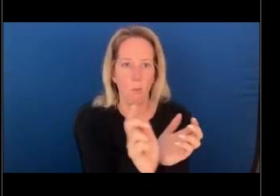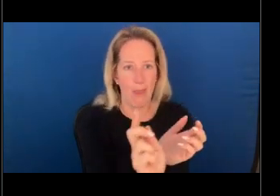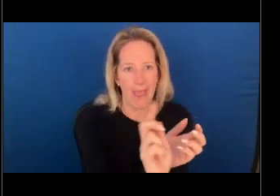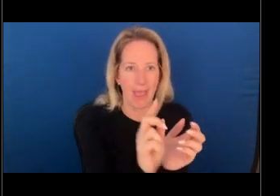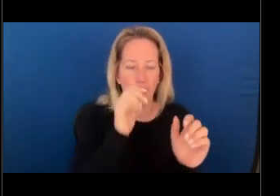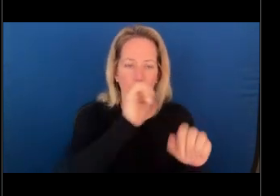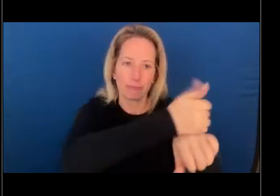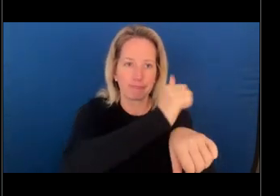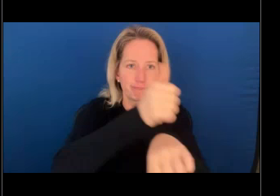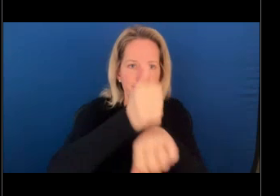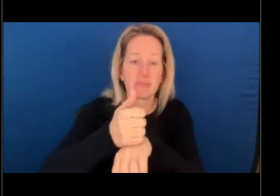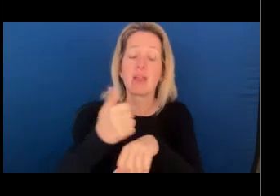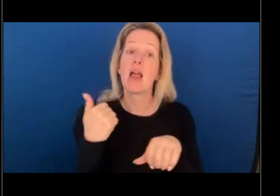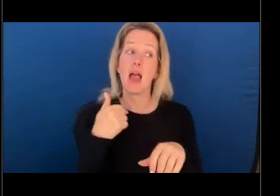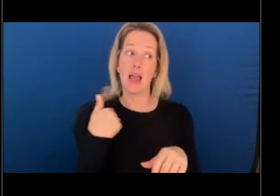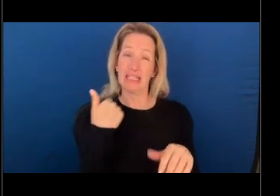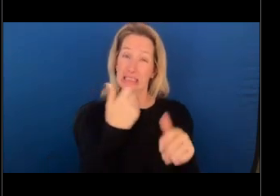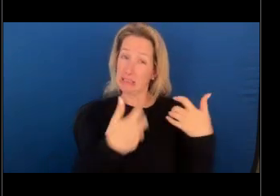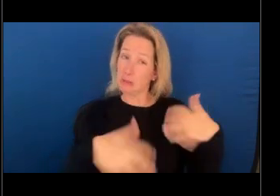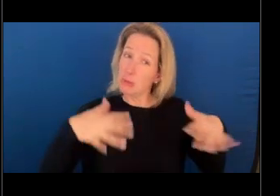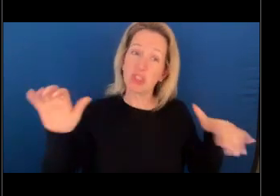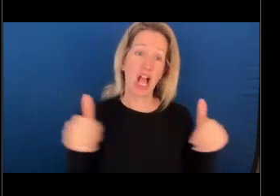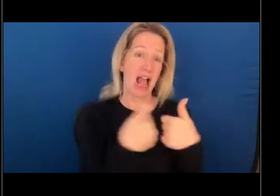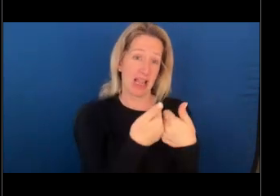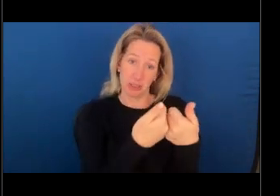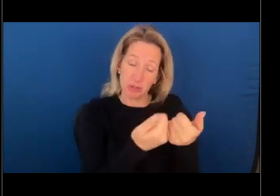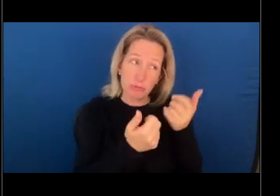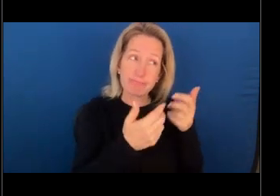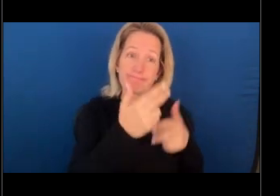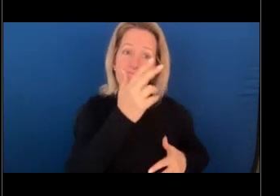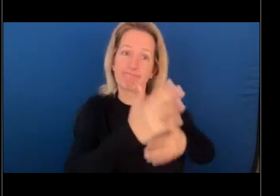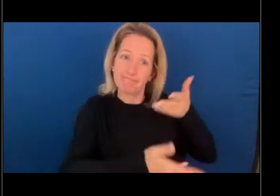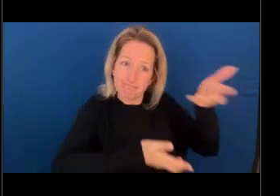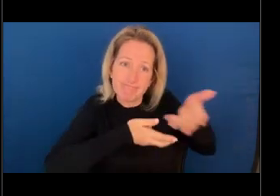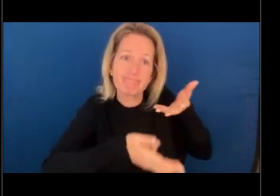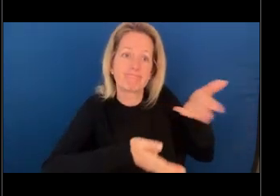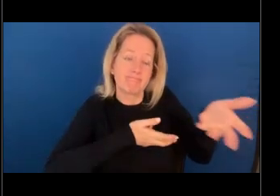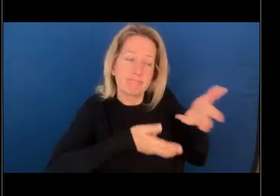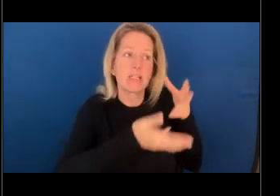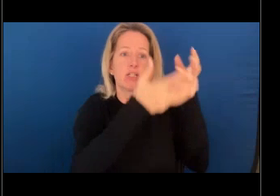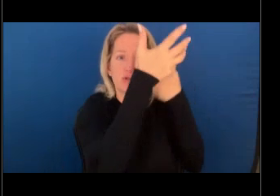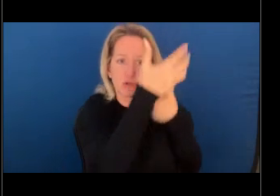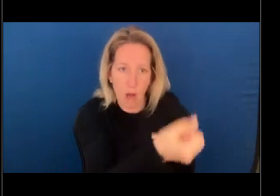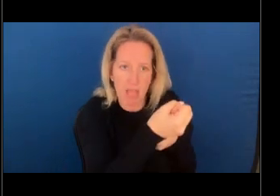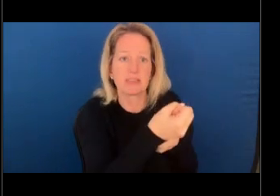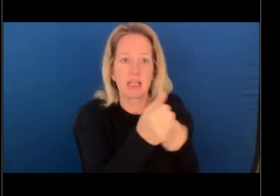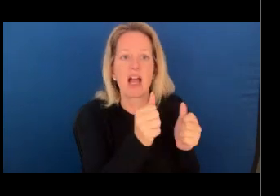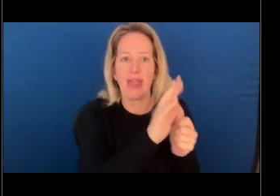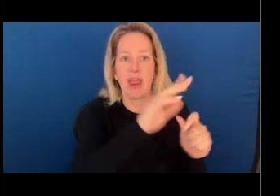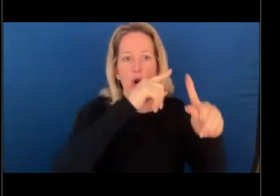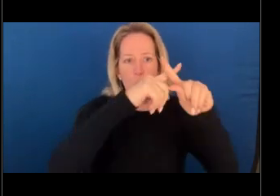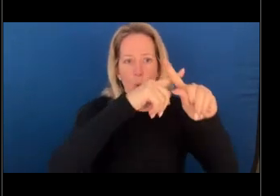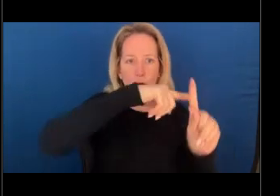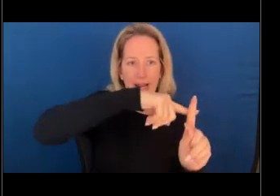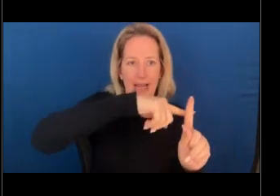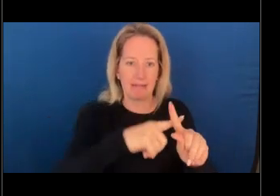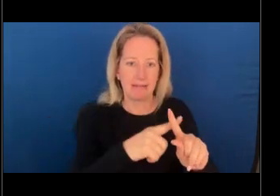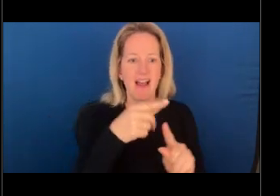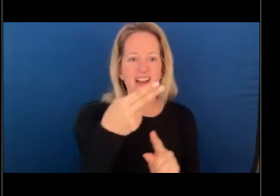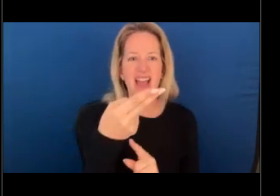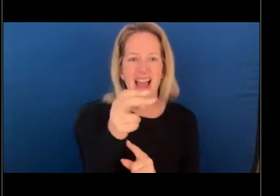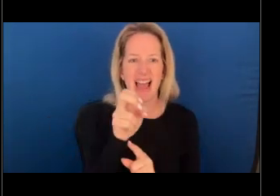the trust with a commercial fisherman to get them to give you their coordinates of what they call hangs. These are